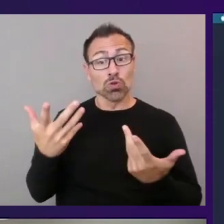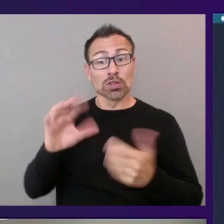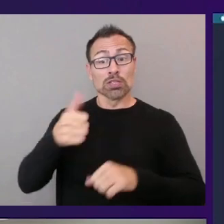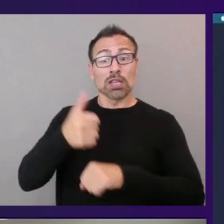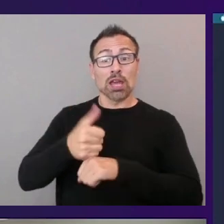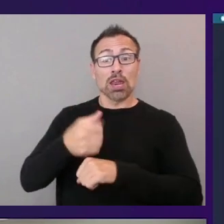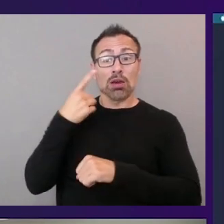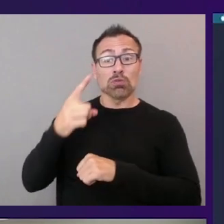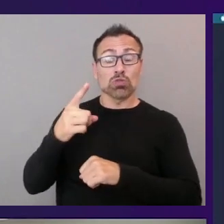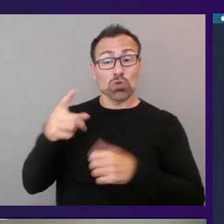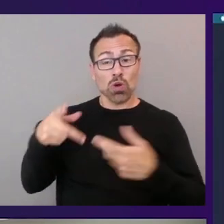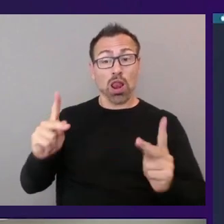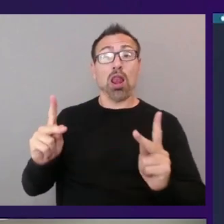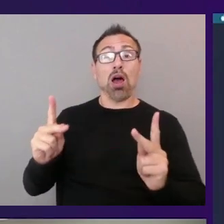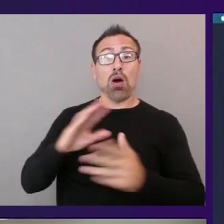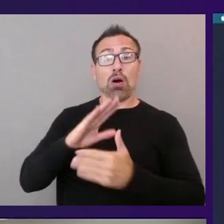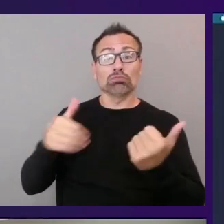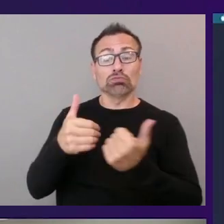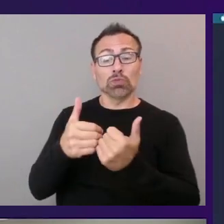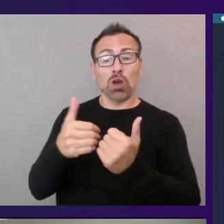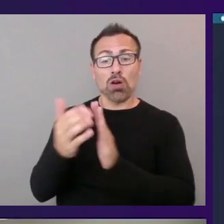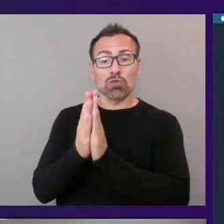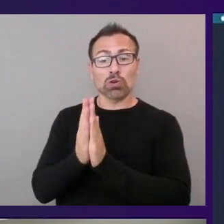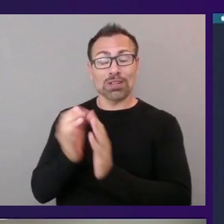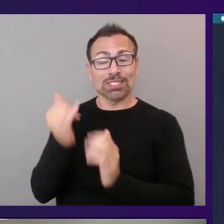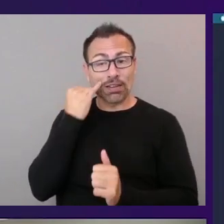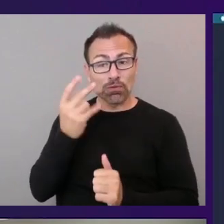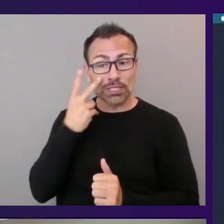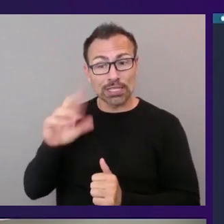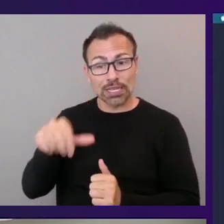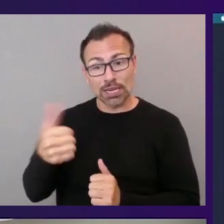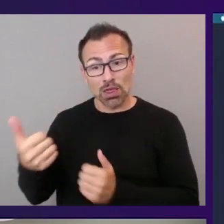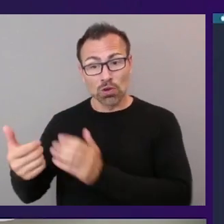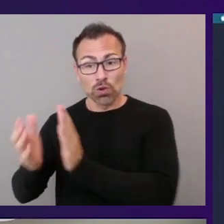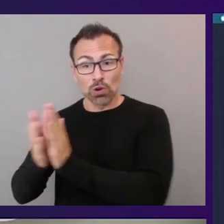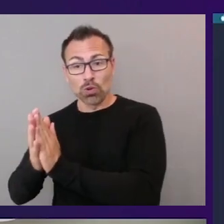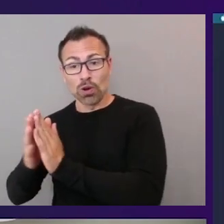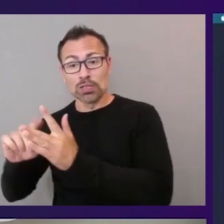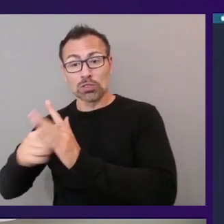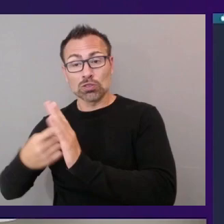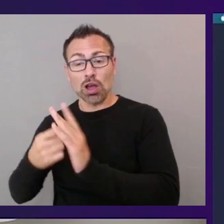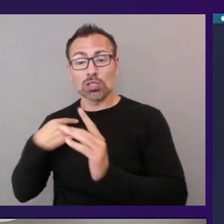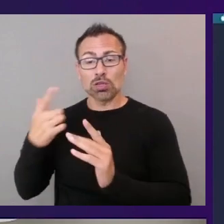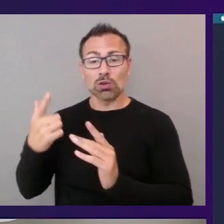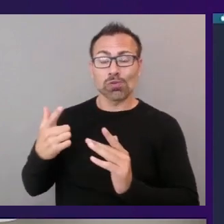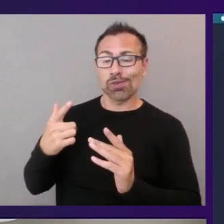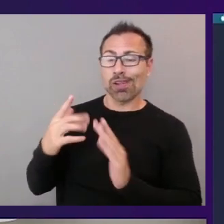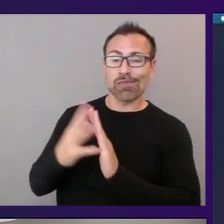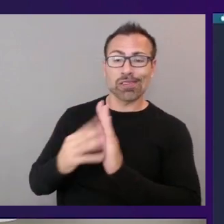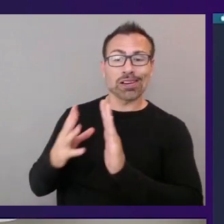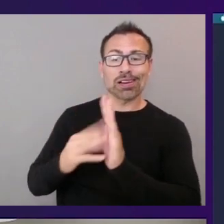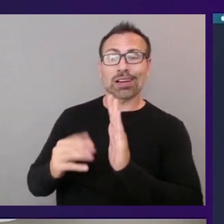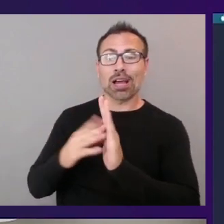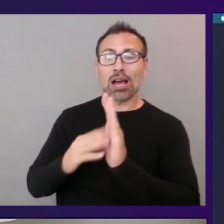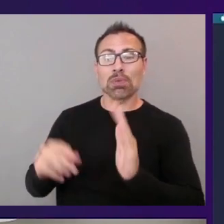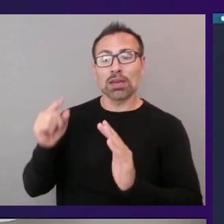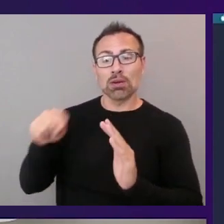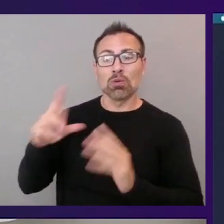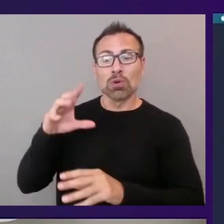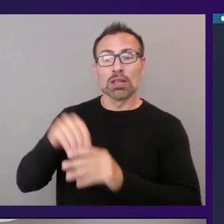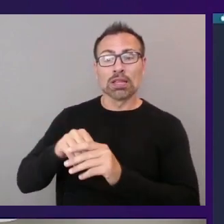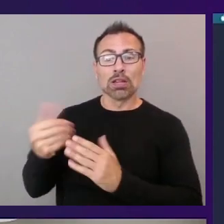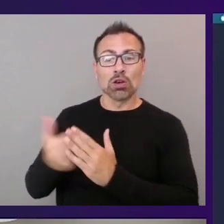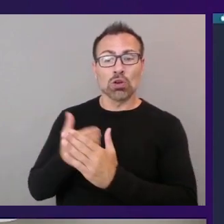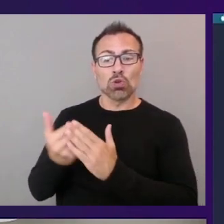monitor that. If we see a new pull request is open, we will spin up a complete copy of the app in a new branch away